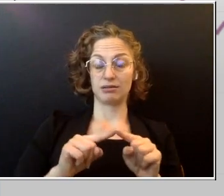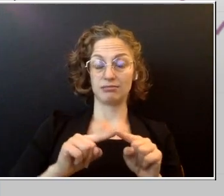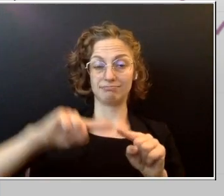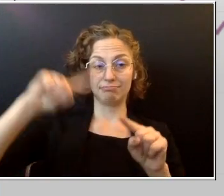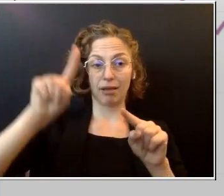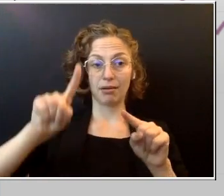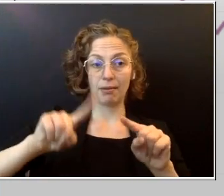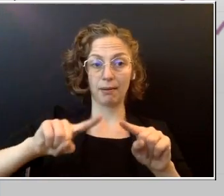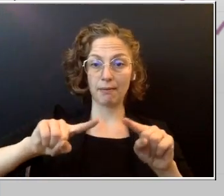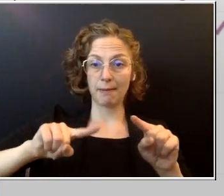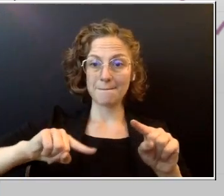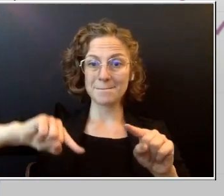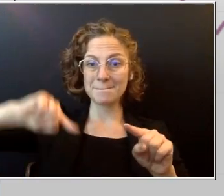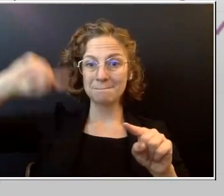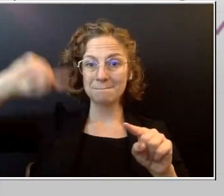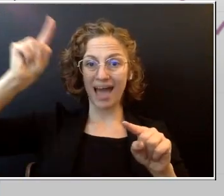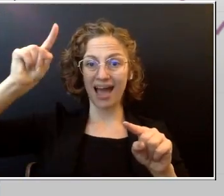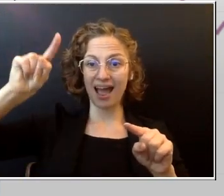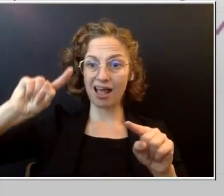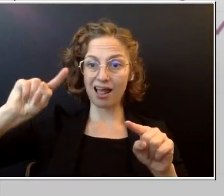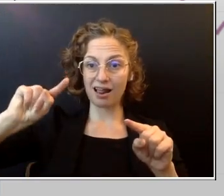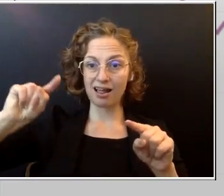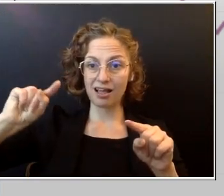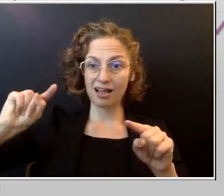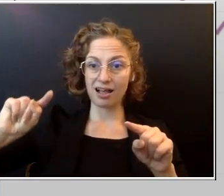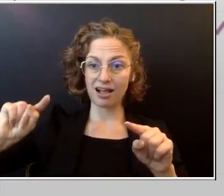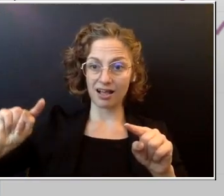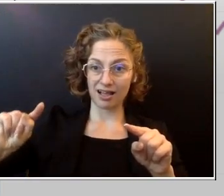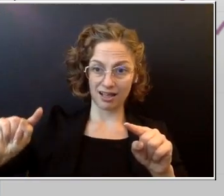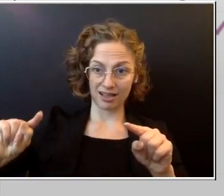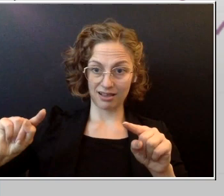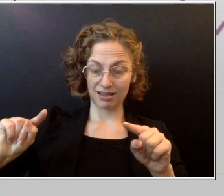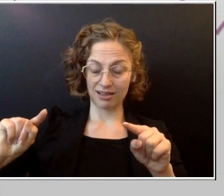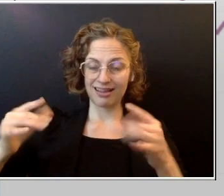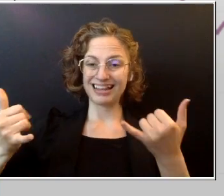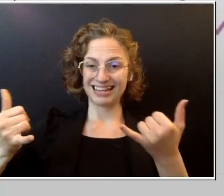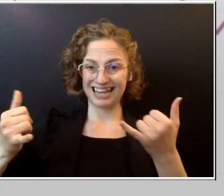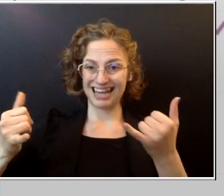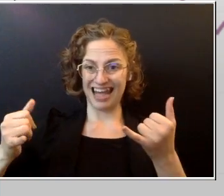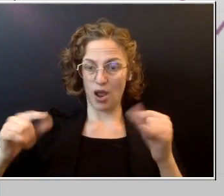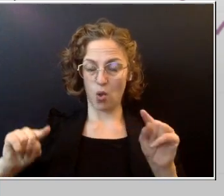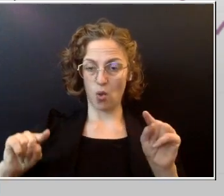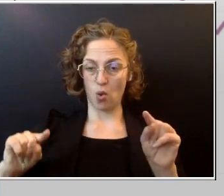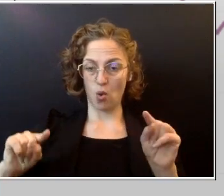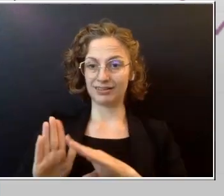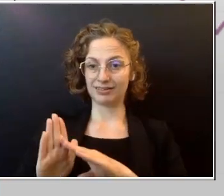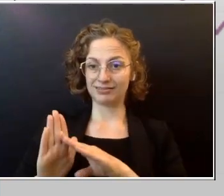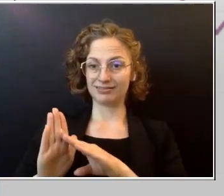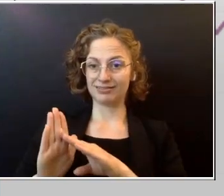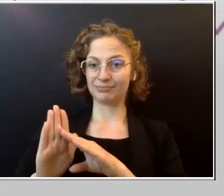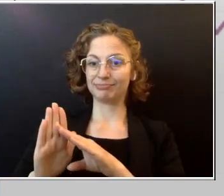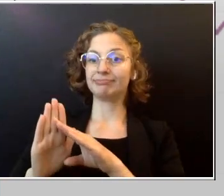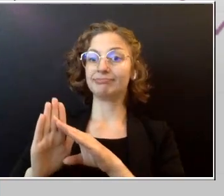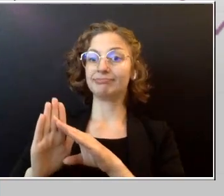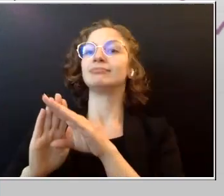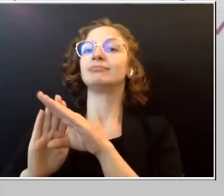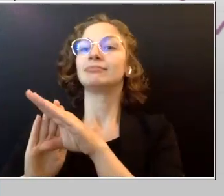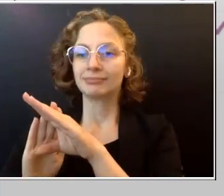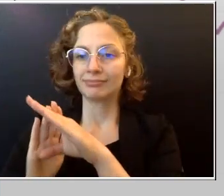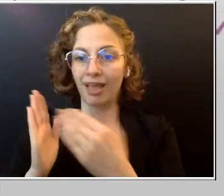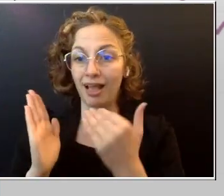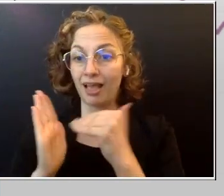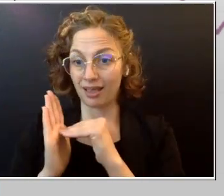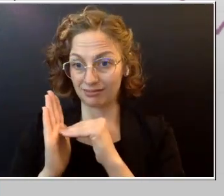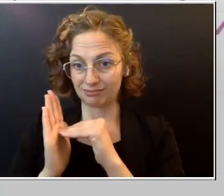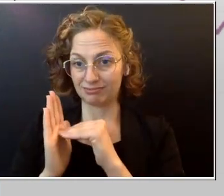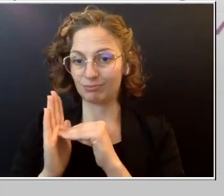all the way over to the right. Now what we are seeing in the very far right is the current increase in the percentage